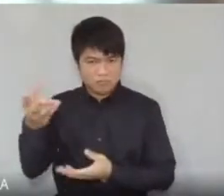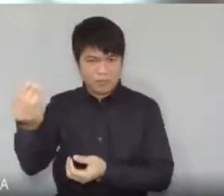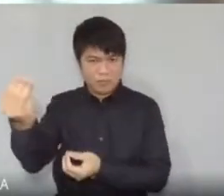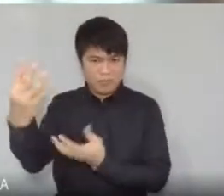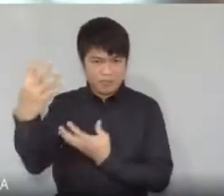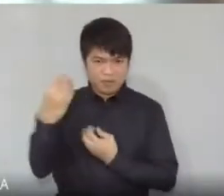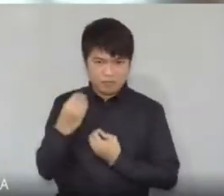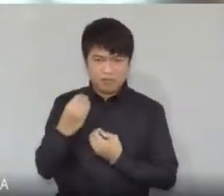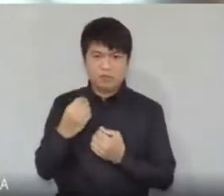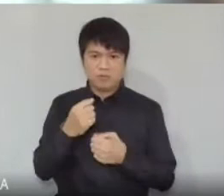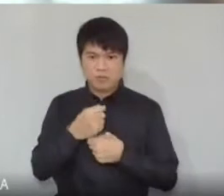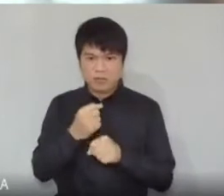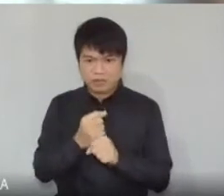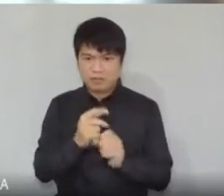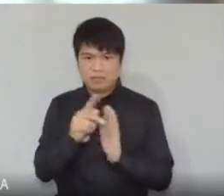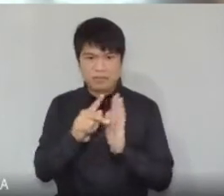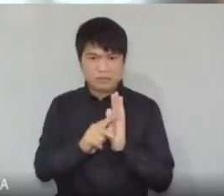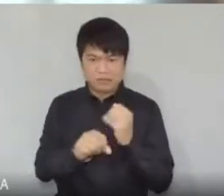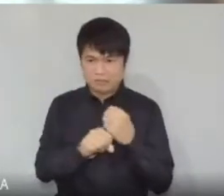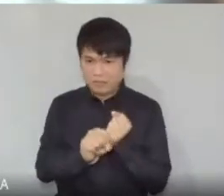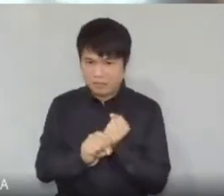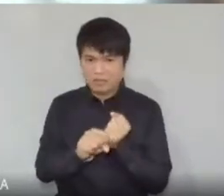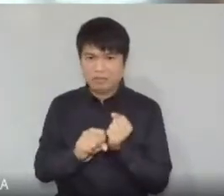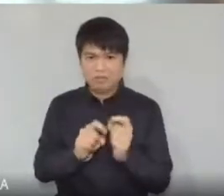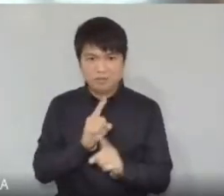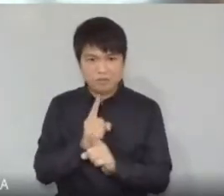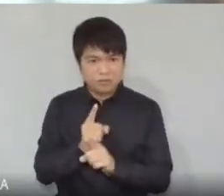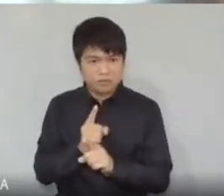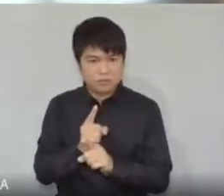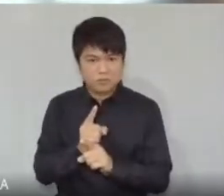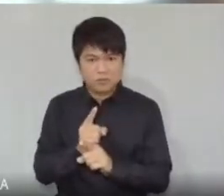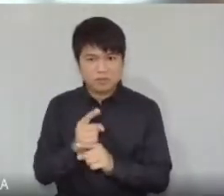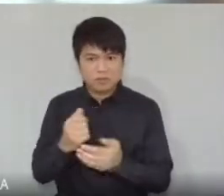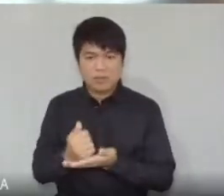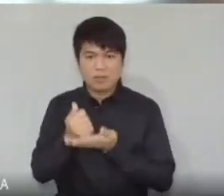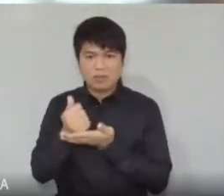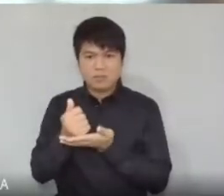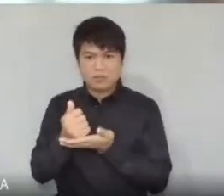Please join us in all the discussions. To reiterate, UP's